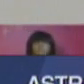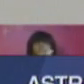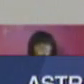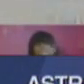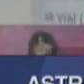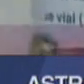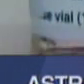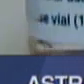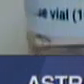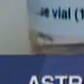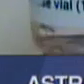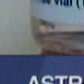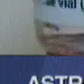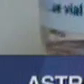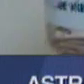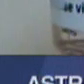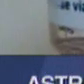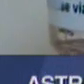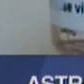for distribution.